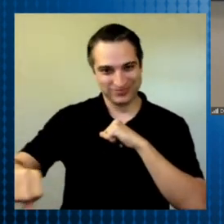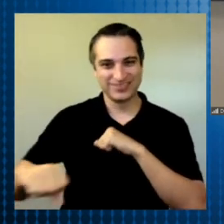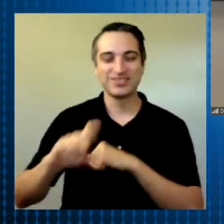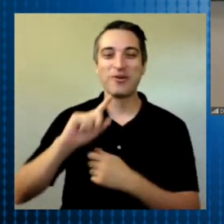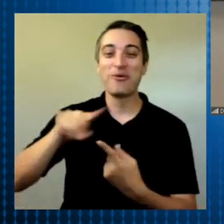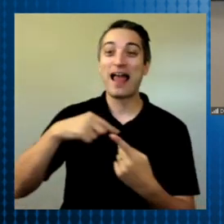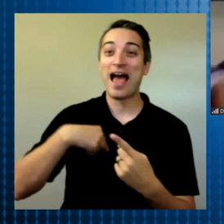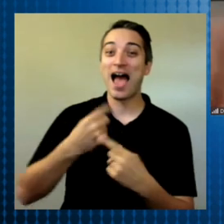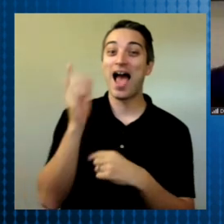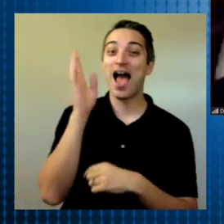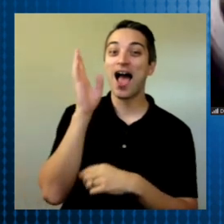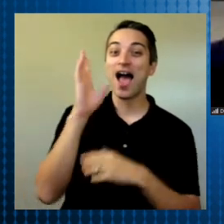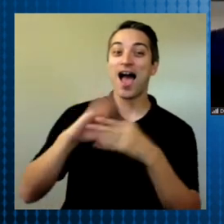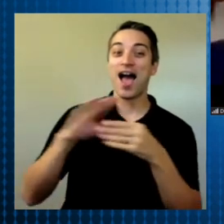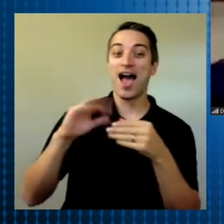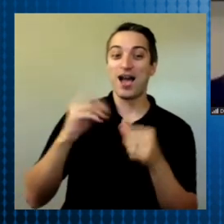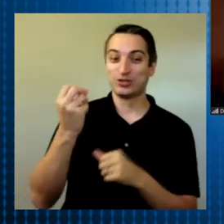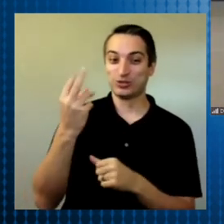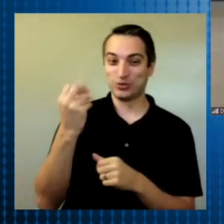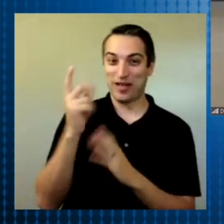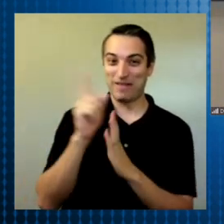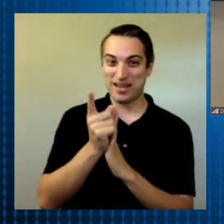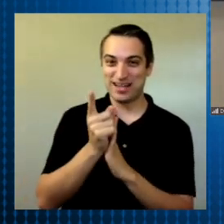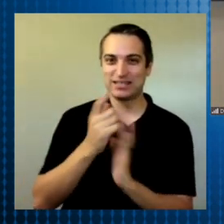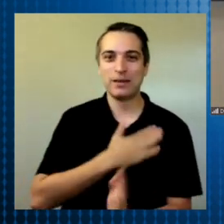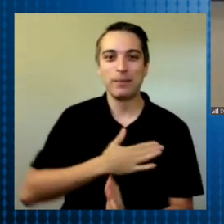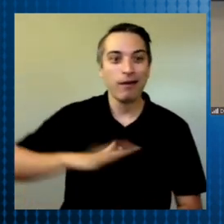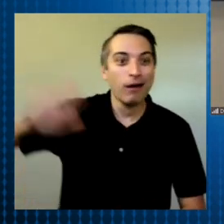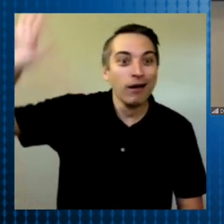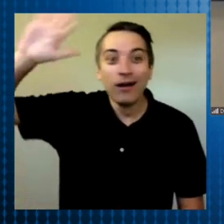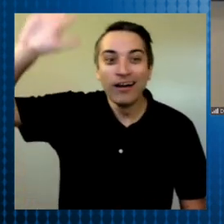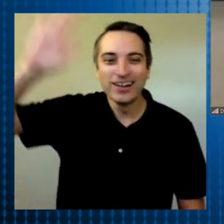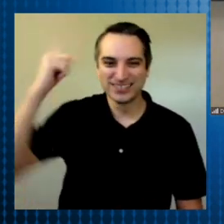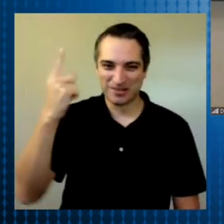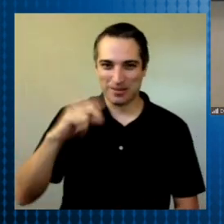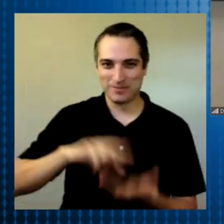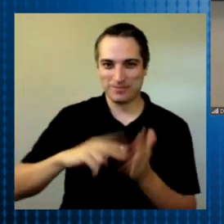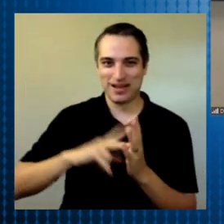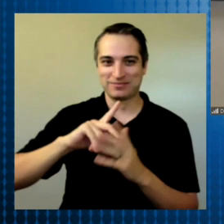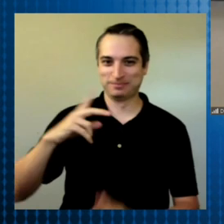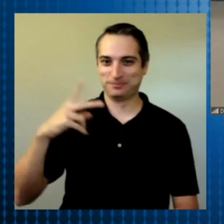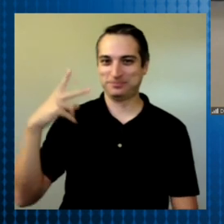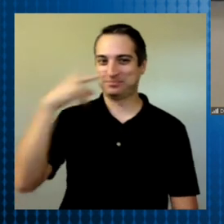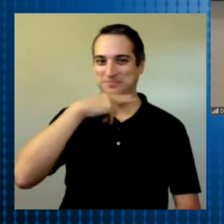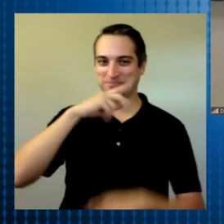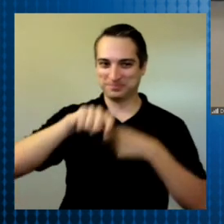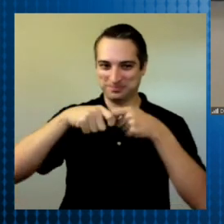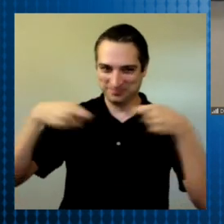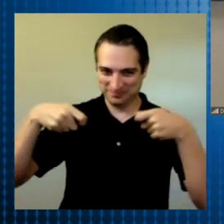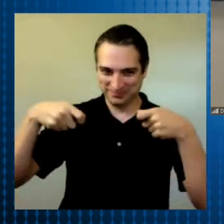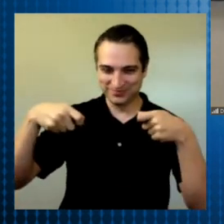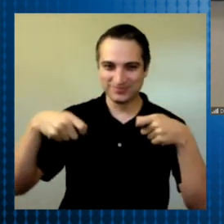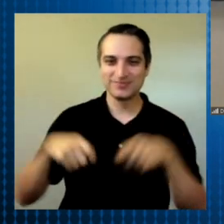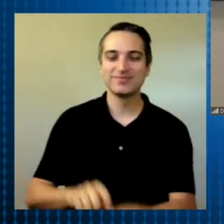minutes, give me a shout out or a wave or something so we can wrap it up. Because I think the most important